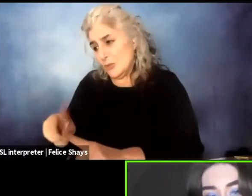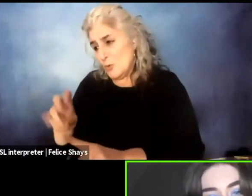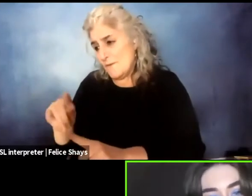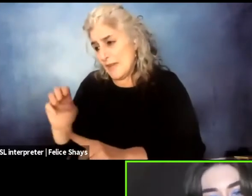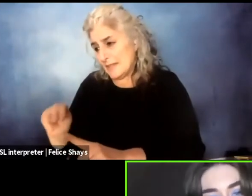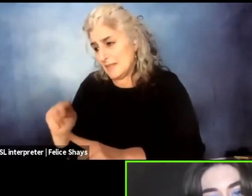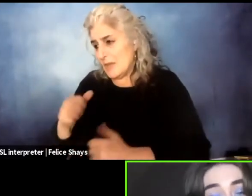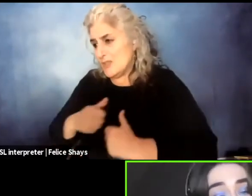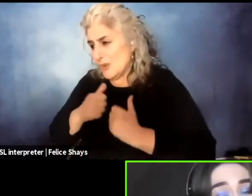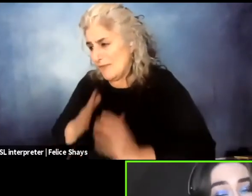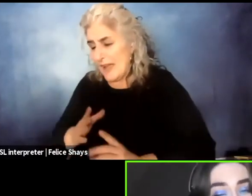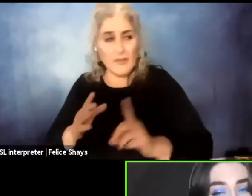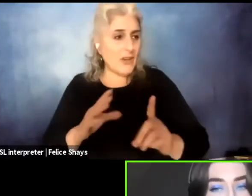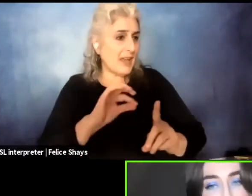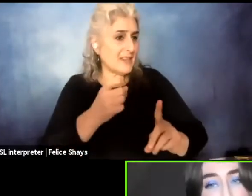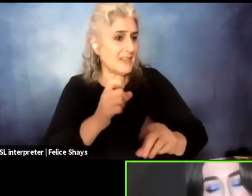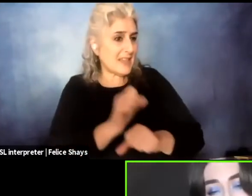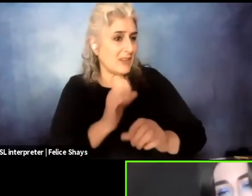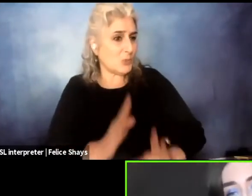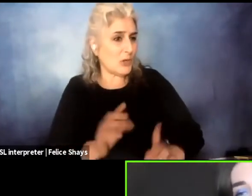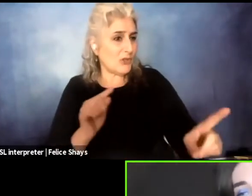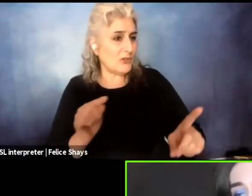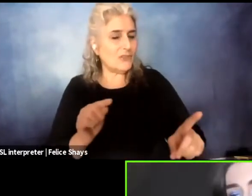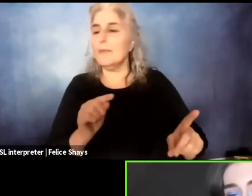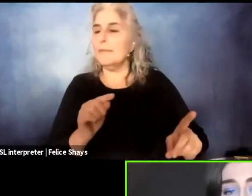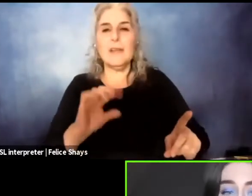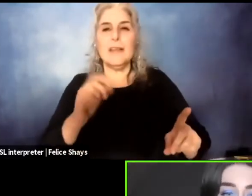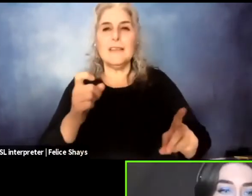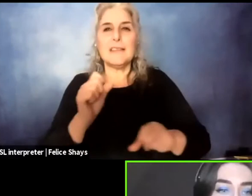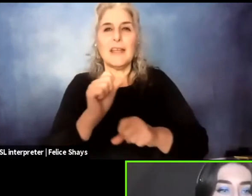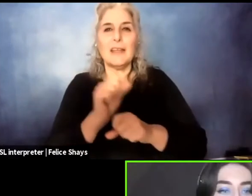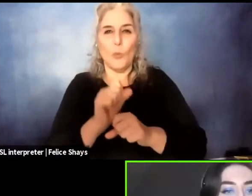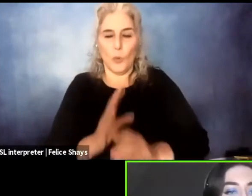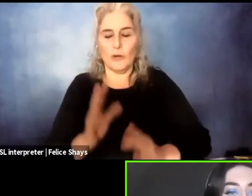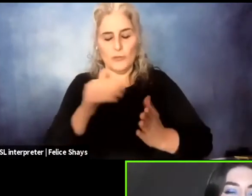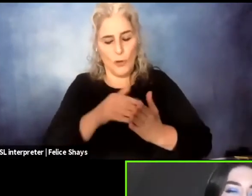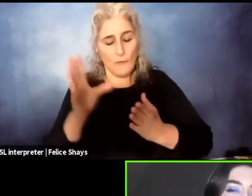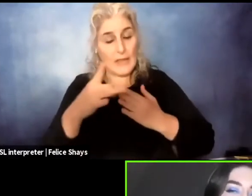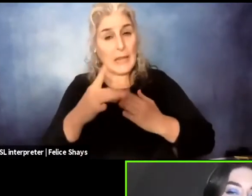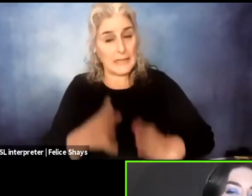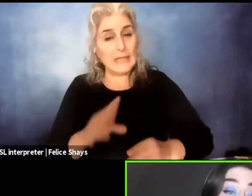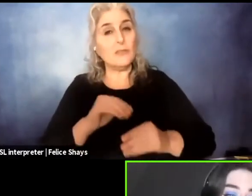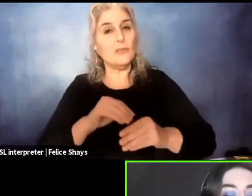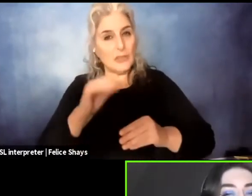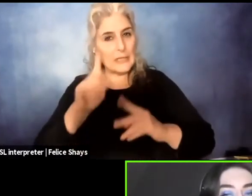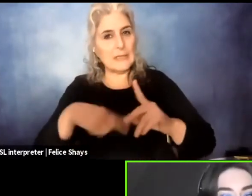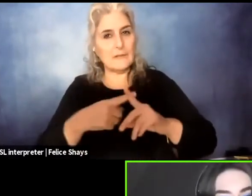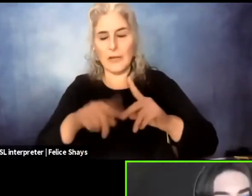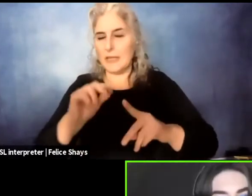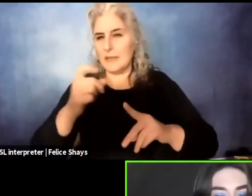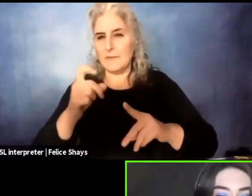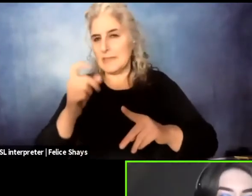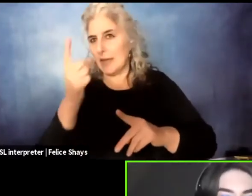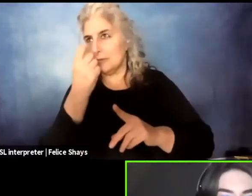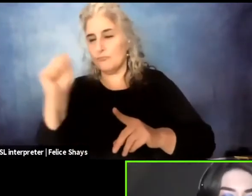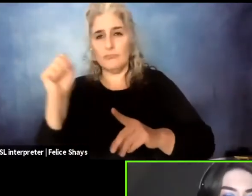sex workers, and that sex workers are themselves at the helm of survivor-led movements, and that we can have a more nuanced approach.